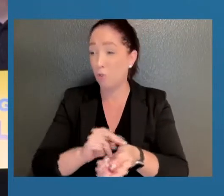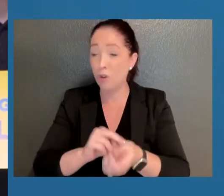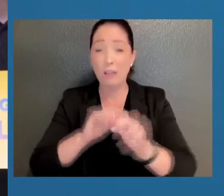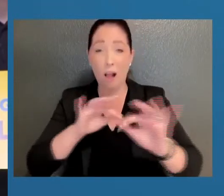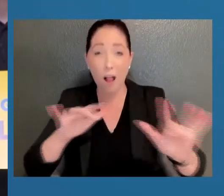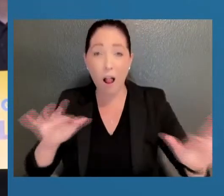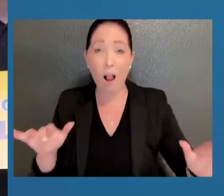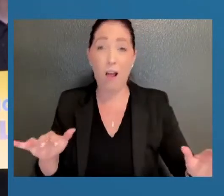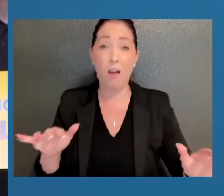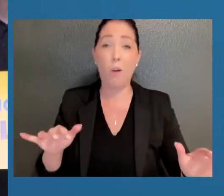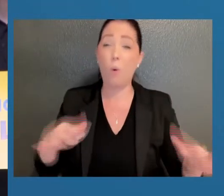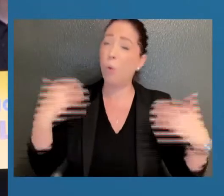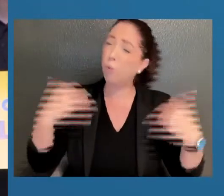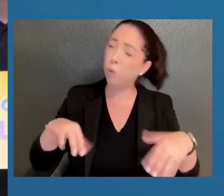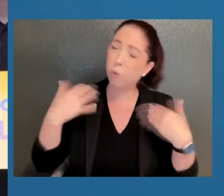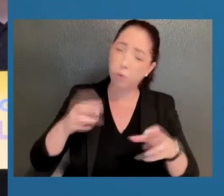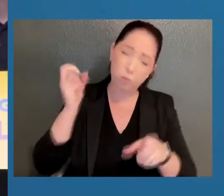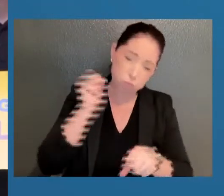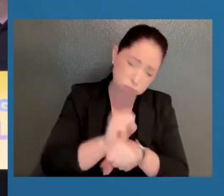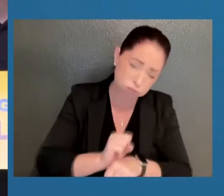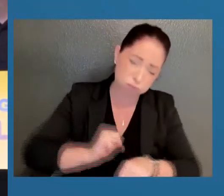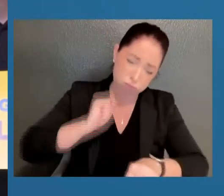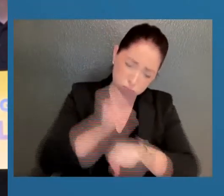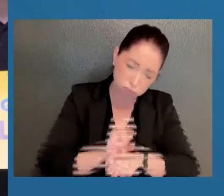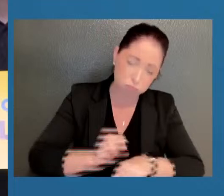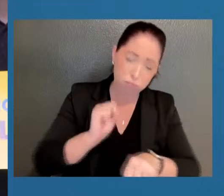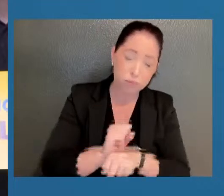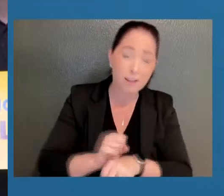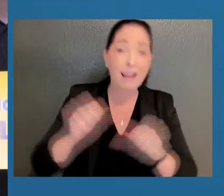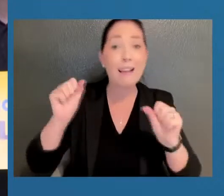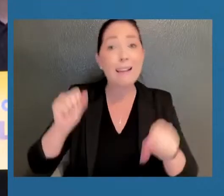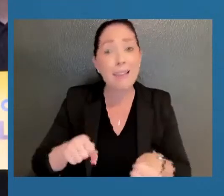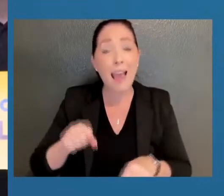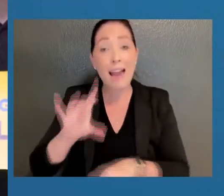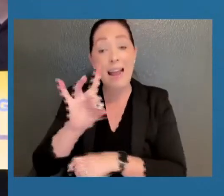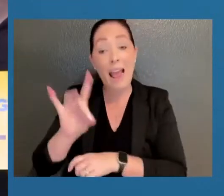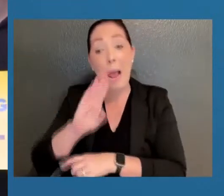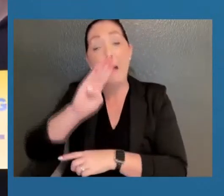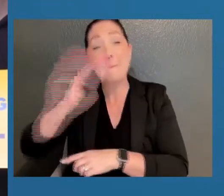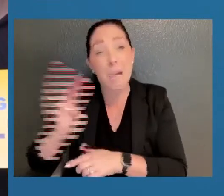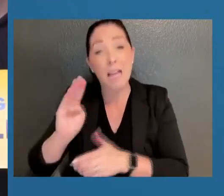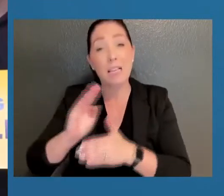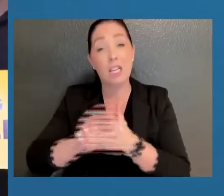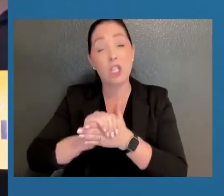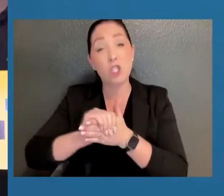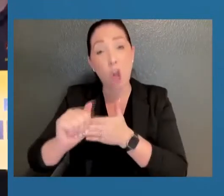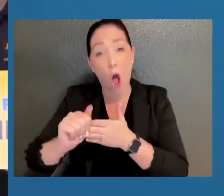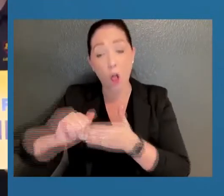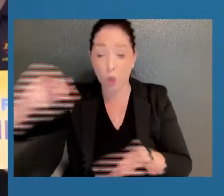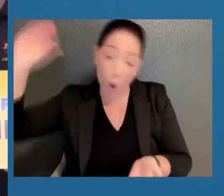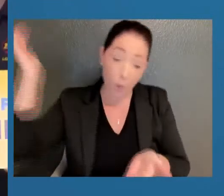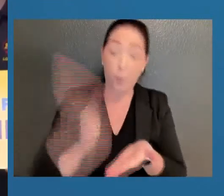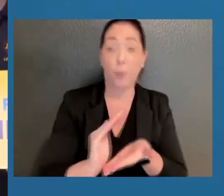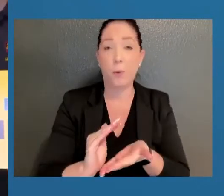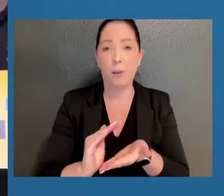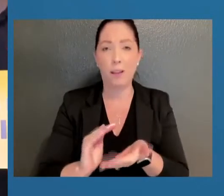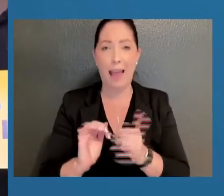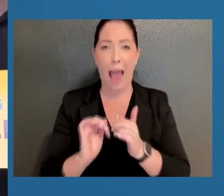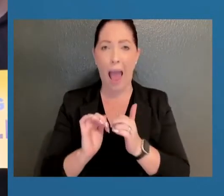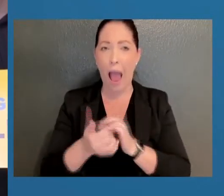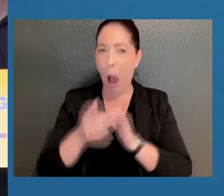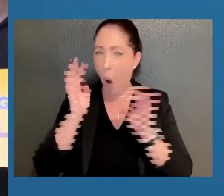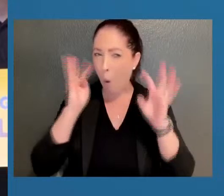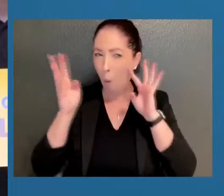hardworking nurses there as well. They stand to lose $8 billion in federal funds every single year. How do you make that up?